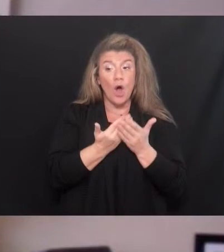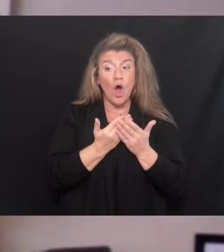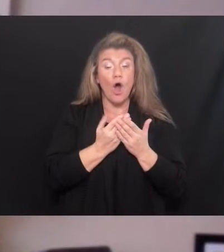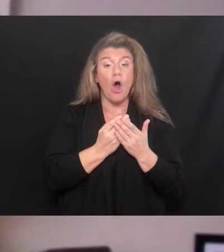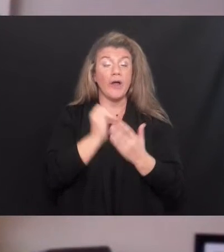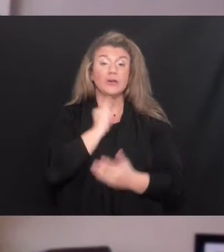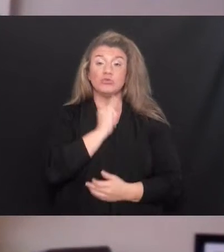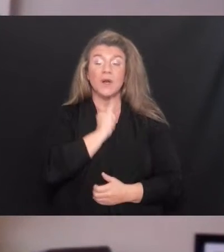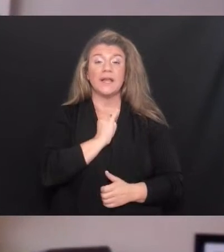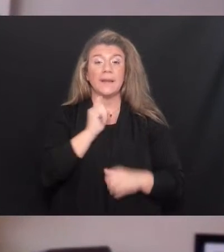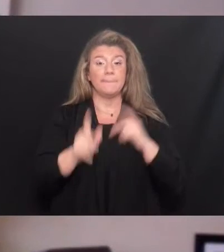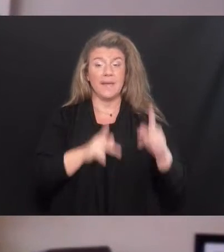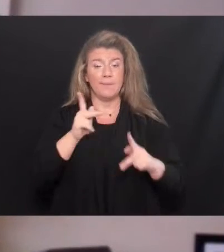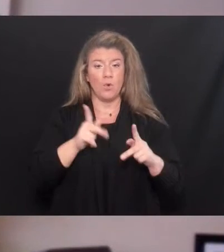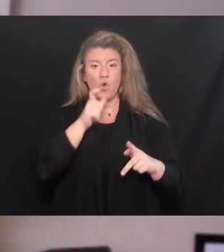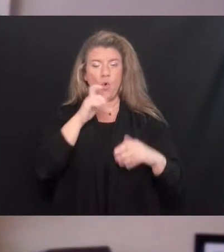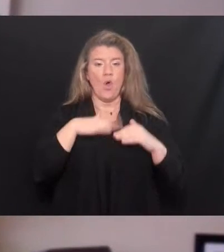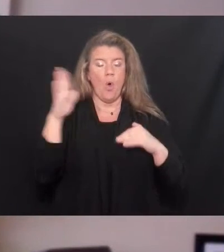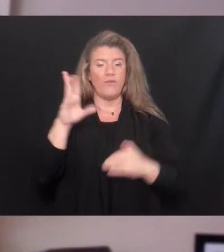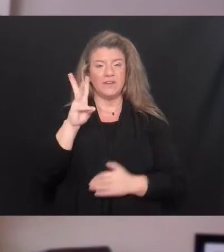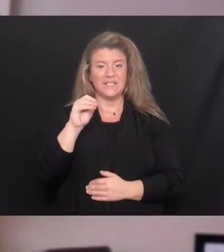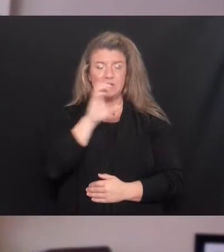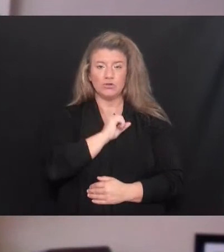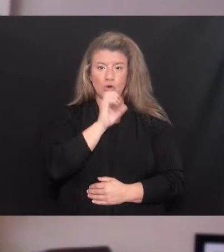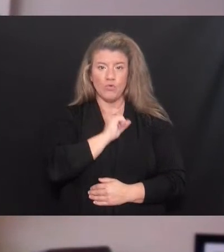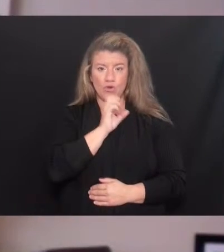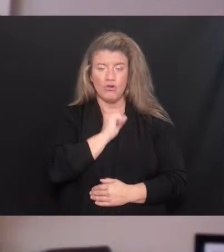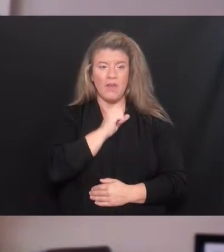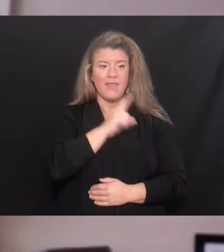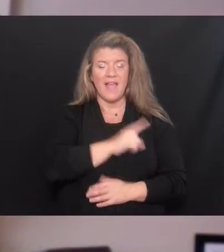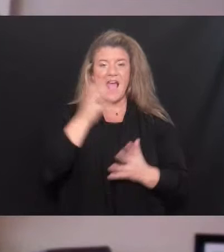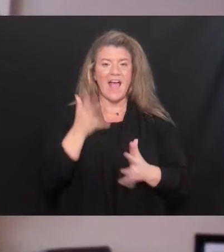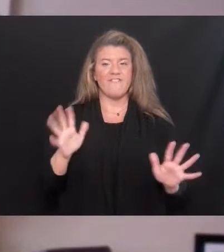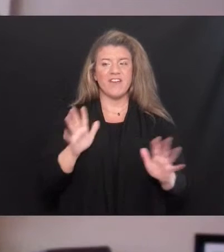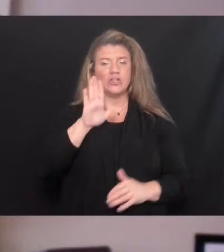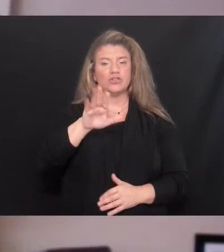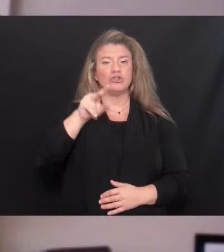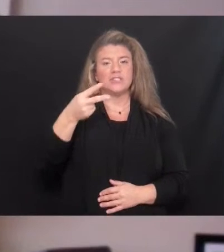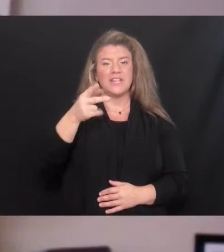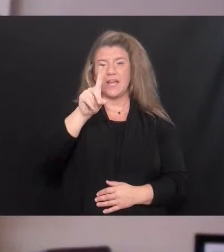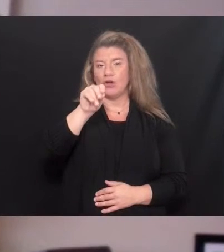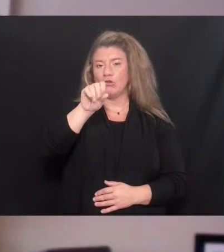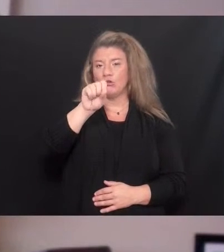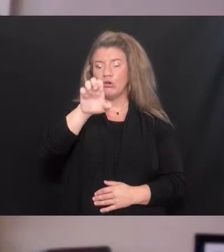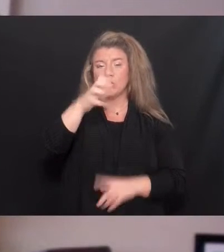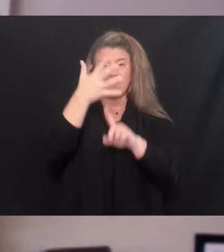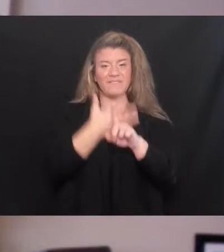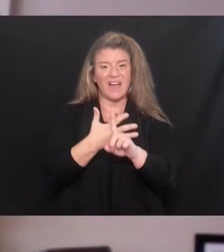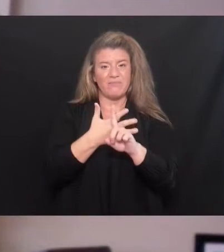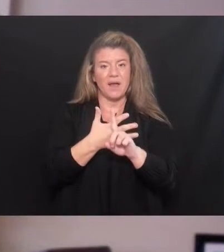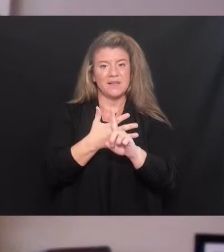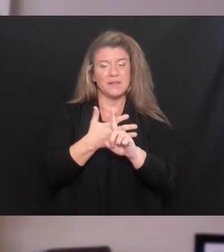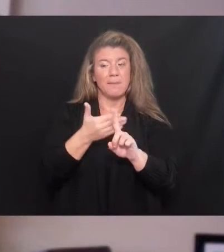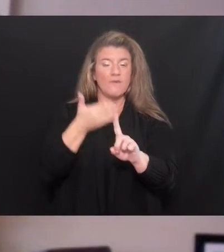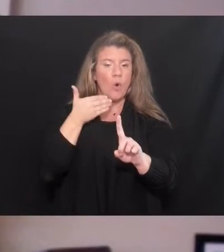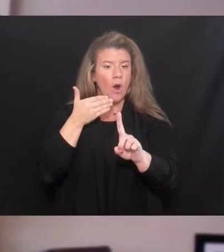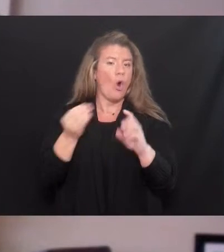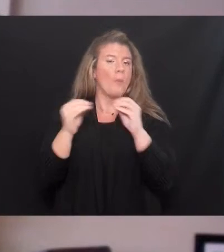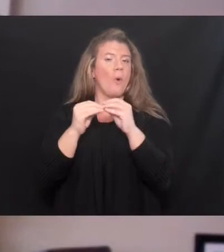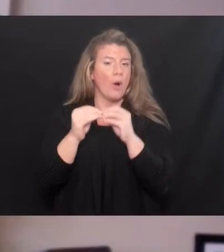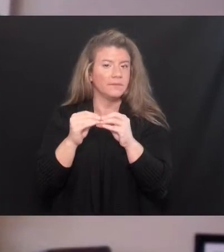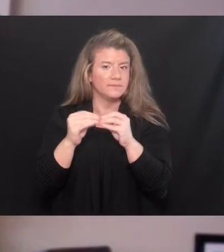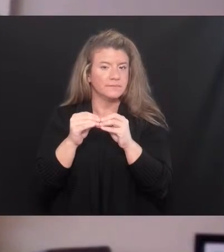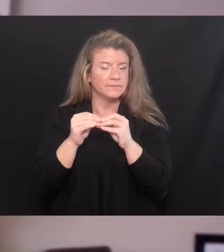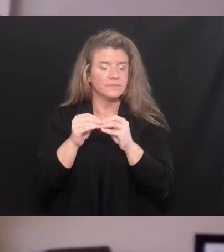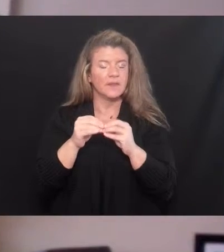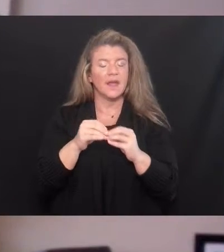Israeli citizens over 60 years old that had finished their second dose 5 months before or longer. And then they